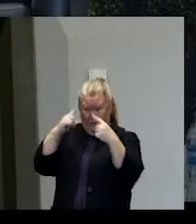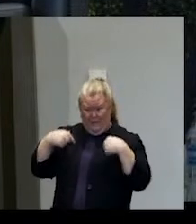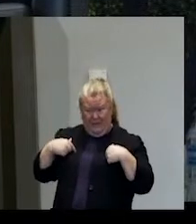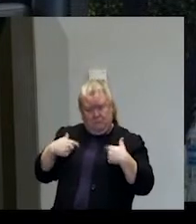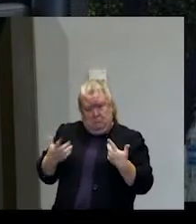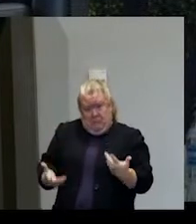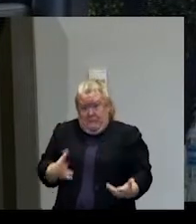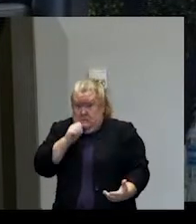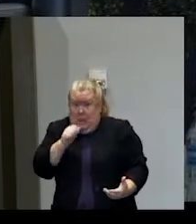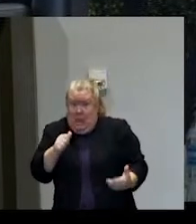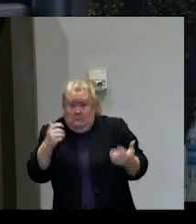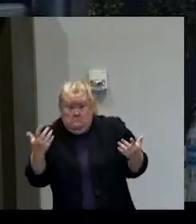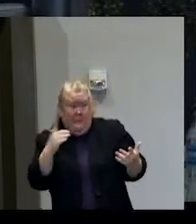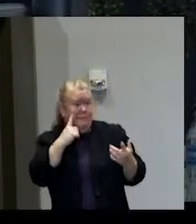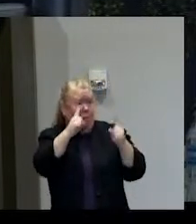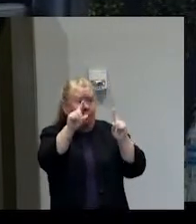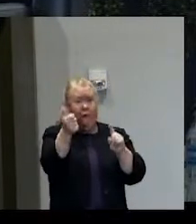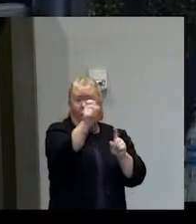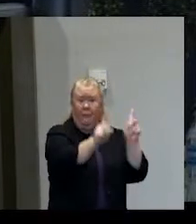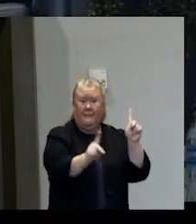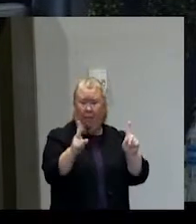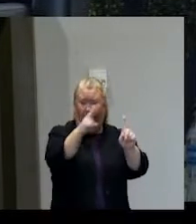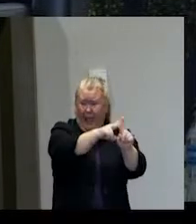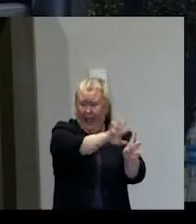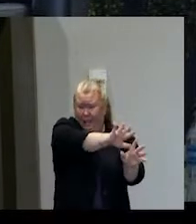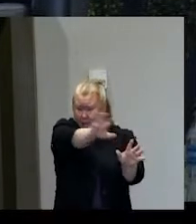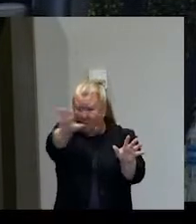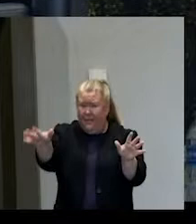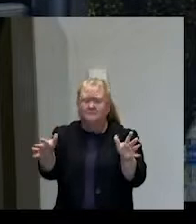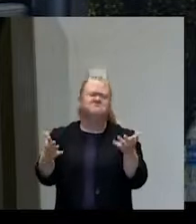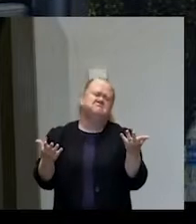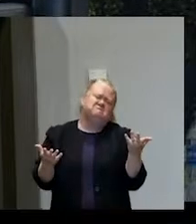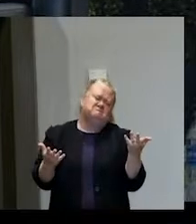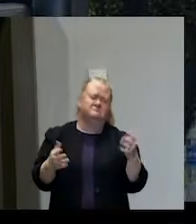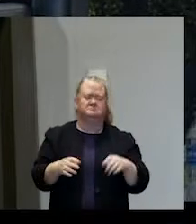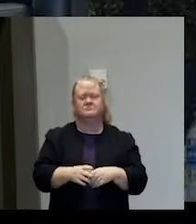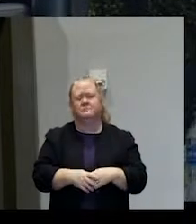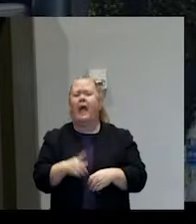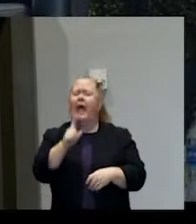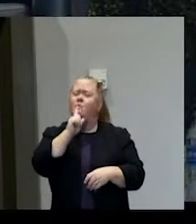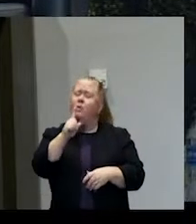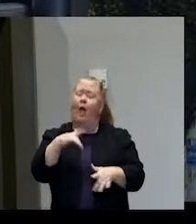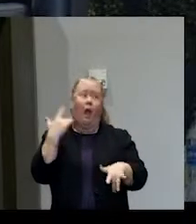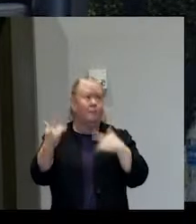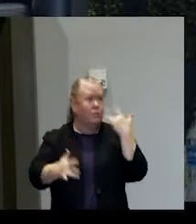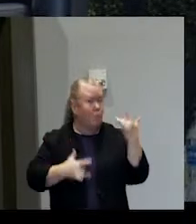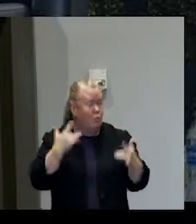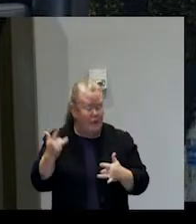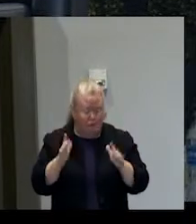work for somebody else. So as much as I'm so thrilled,